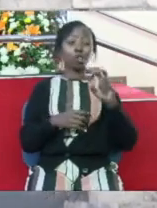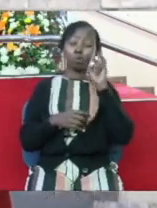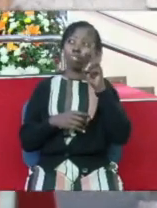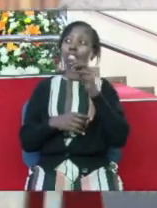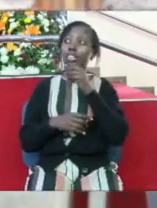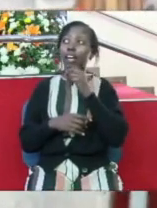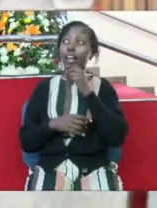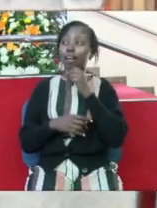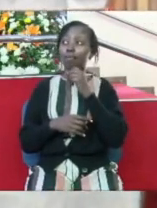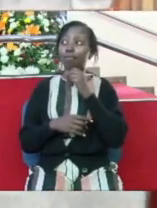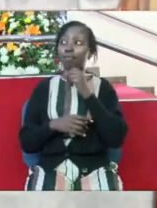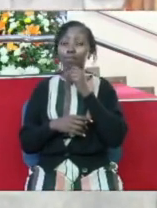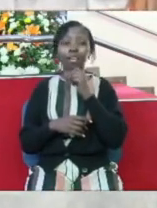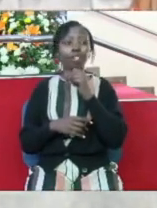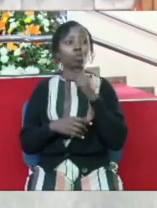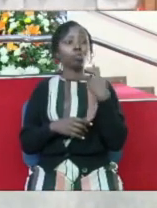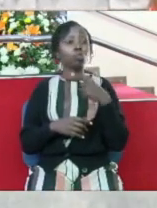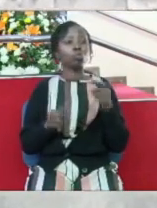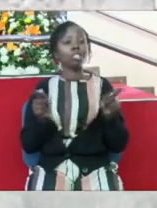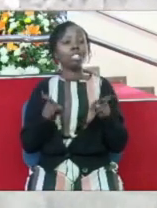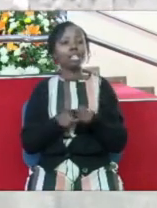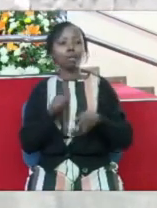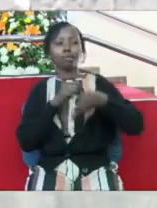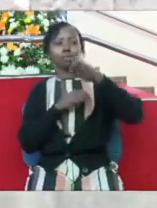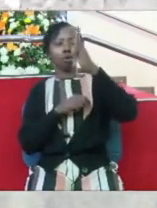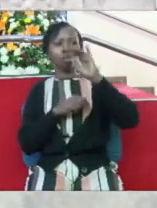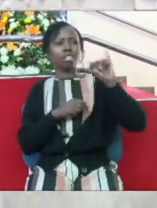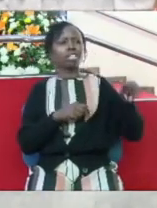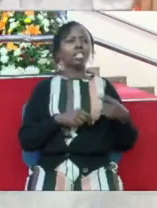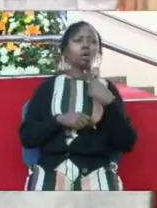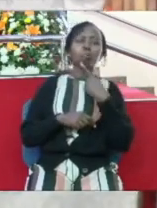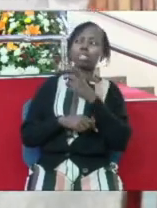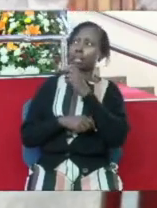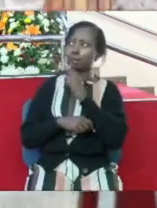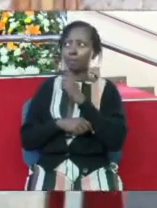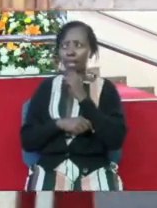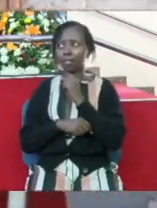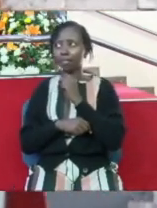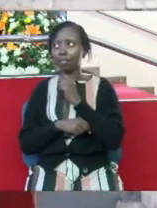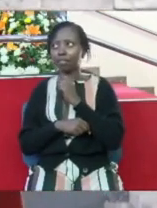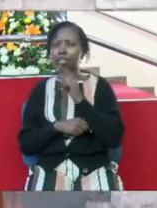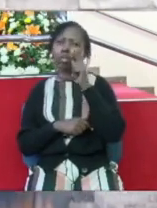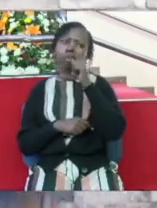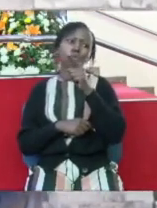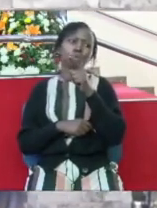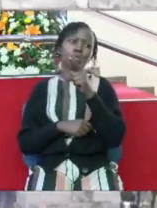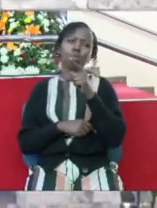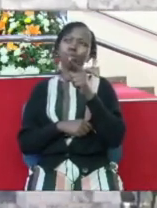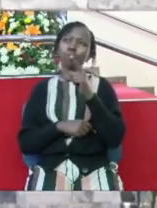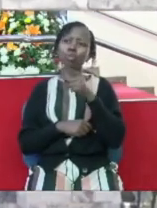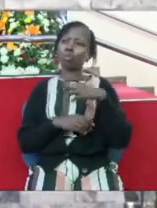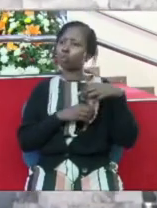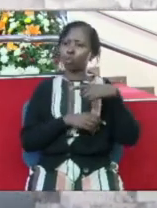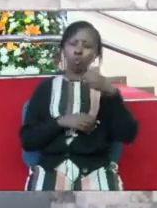leave. Akitaka kuondoka. The Bible says that Jacob said. Biblia inasema Yakobo akasema. You're not letting me. You're not leaving